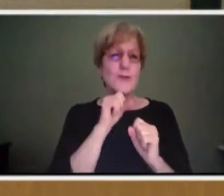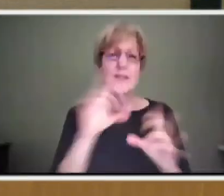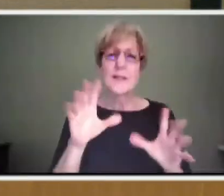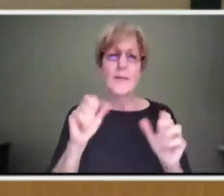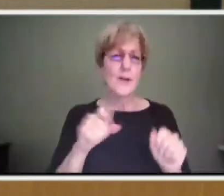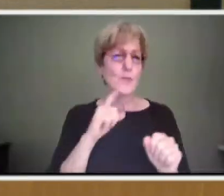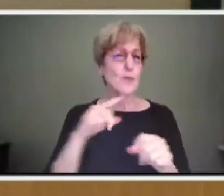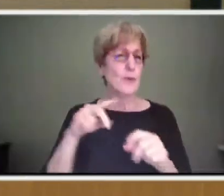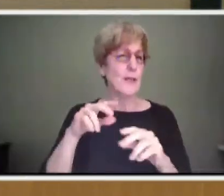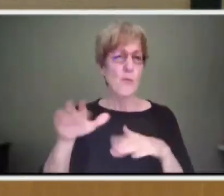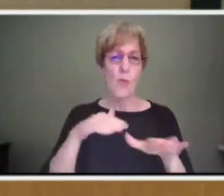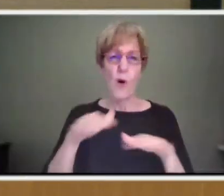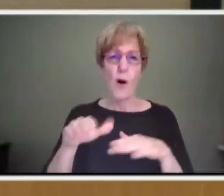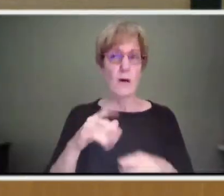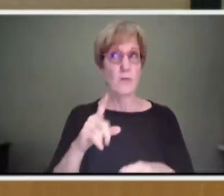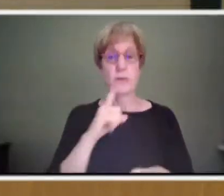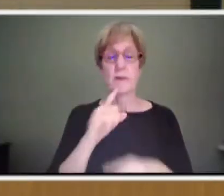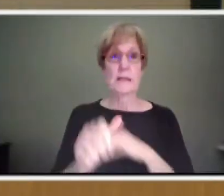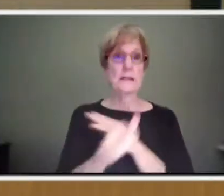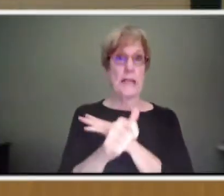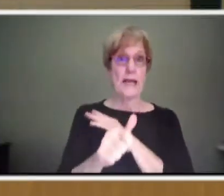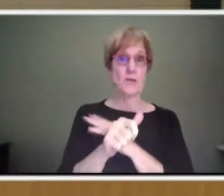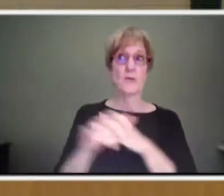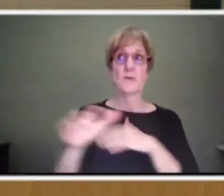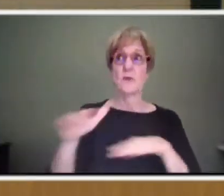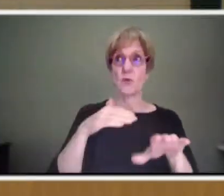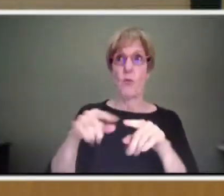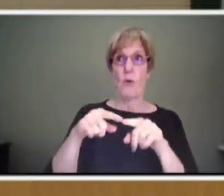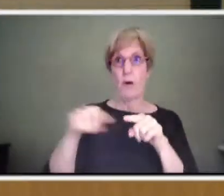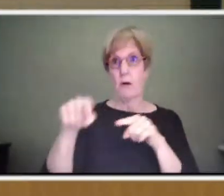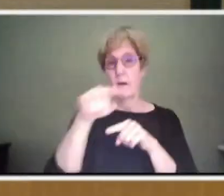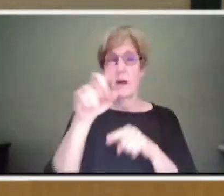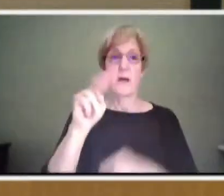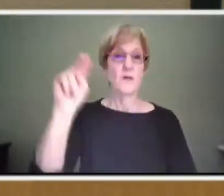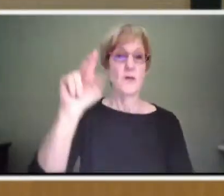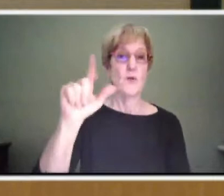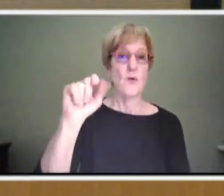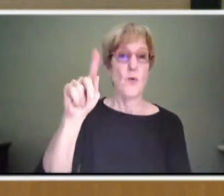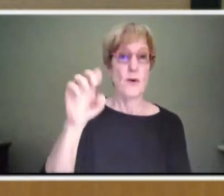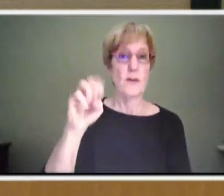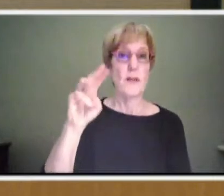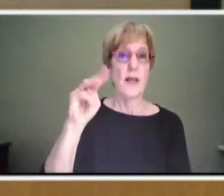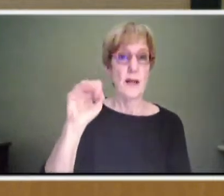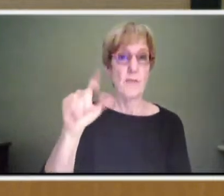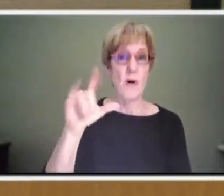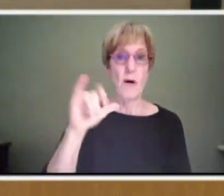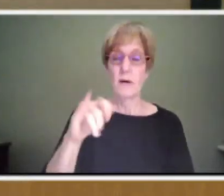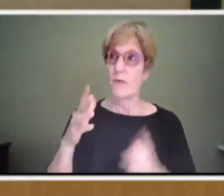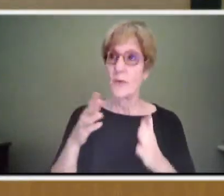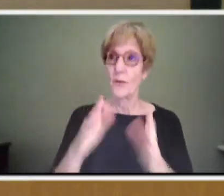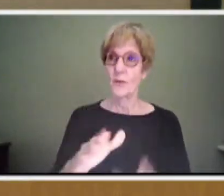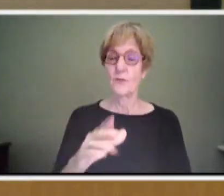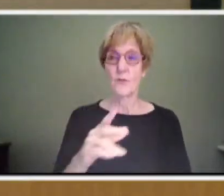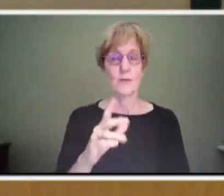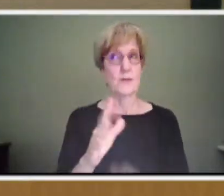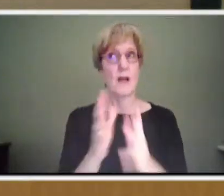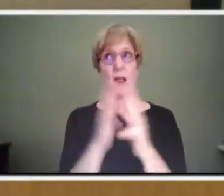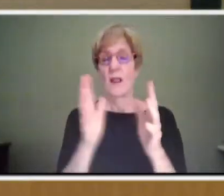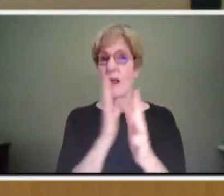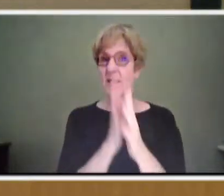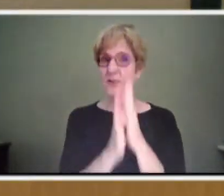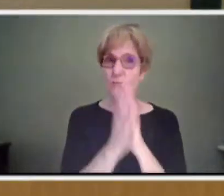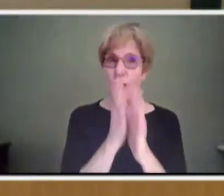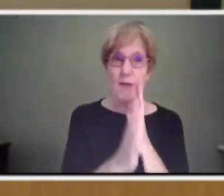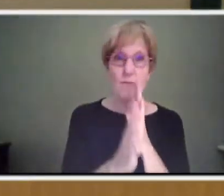You take your life in your hands walking to North Lake Mall. On those roads are, you know, highly trafficked, and